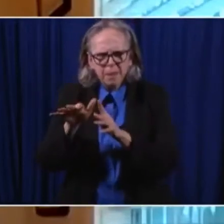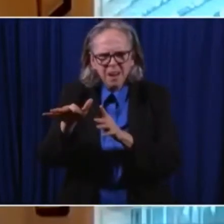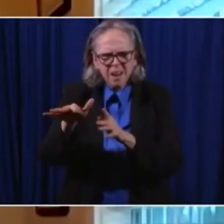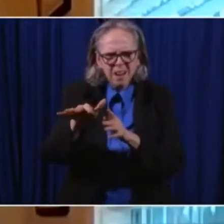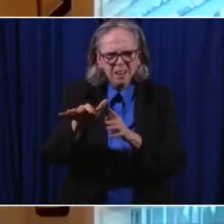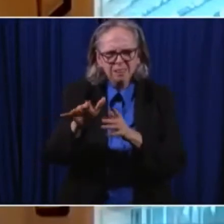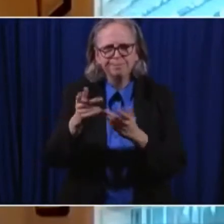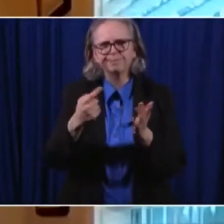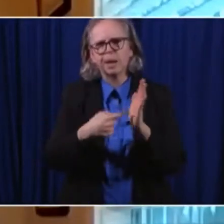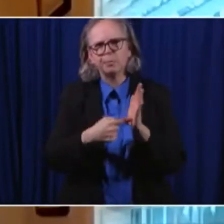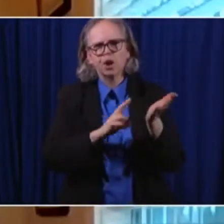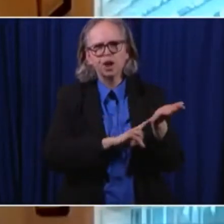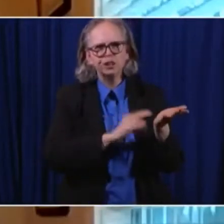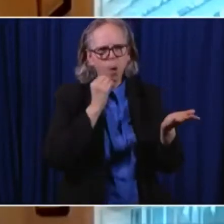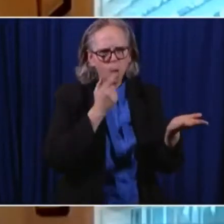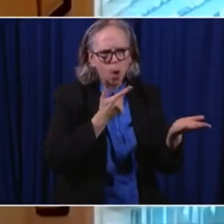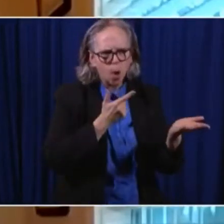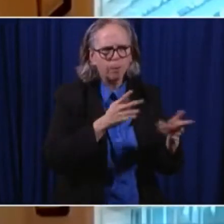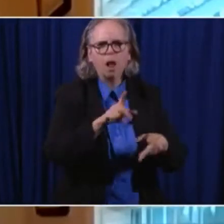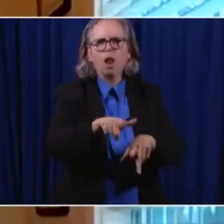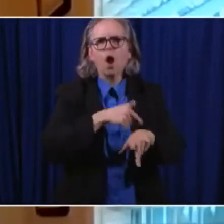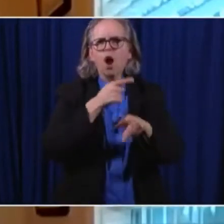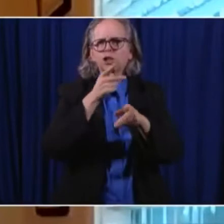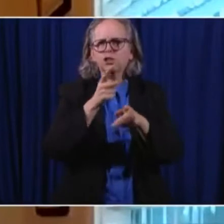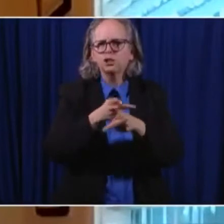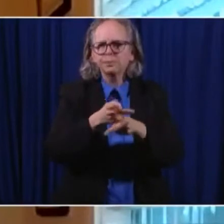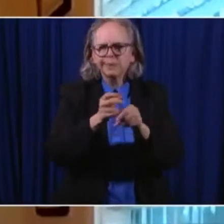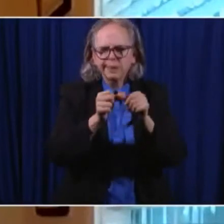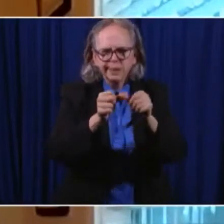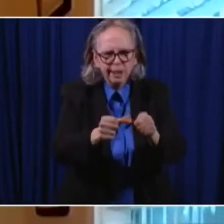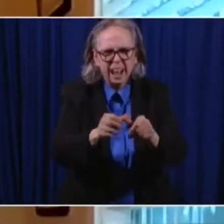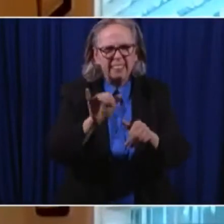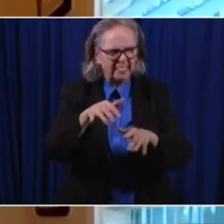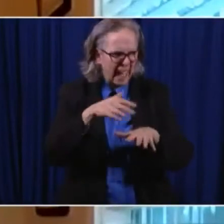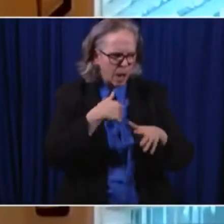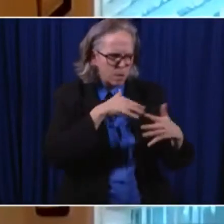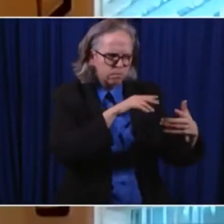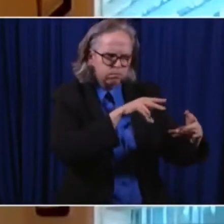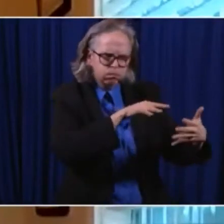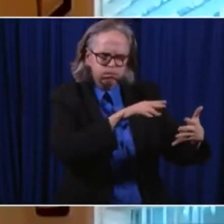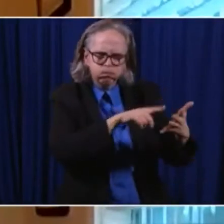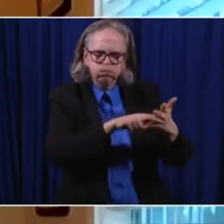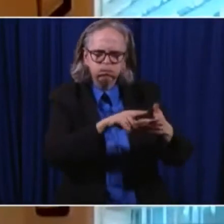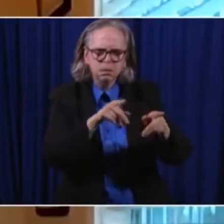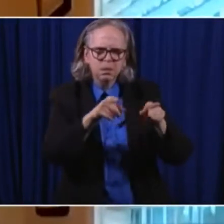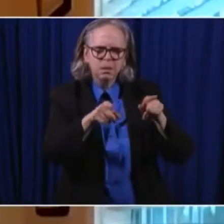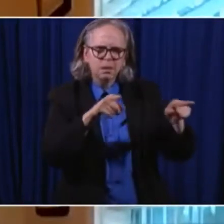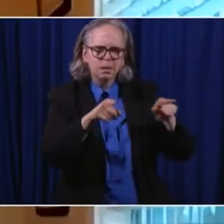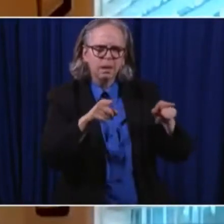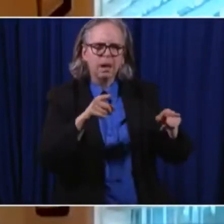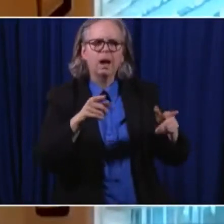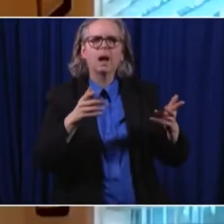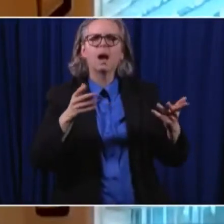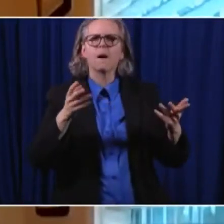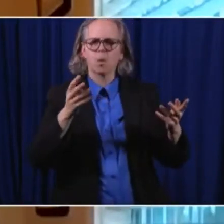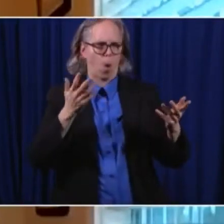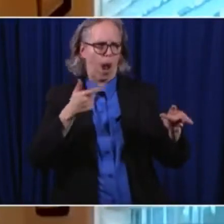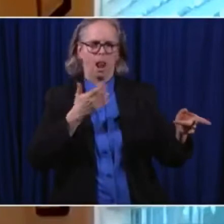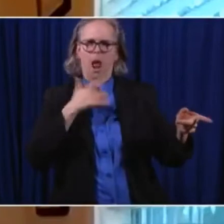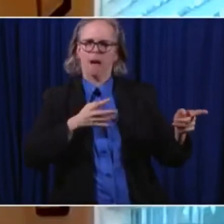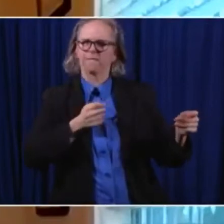vaccination, will have a beneficial impact on this curve, on this wave of hospitalizations